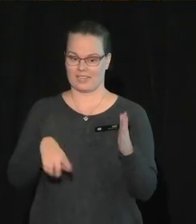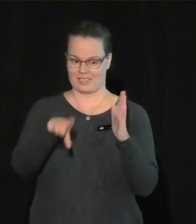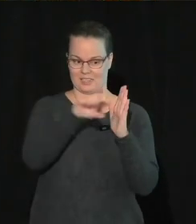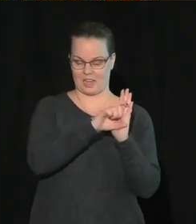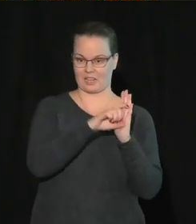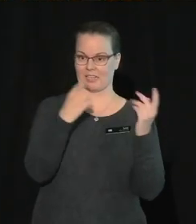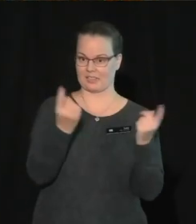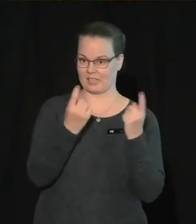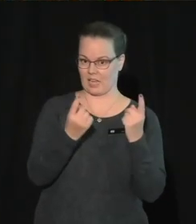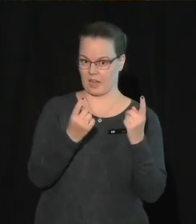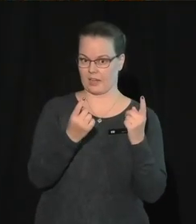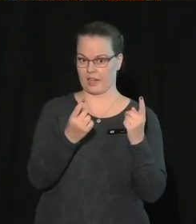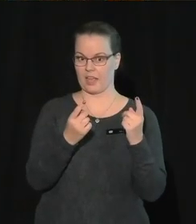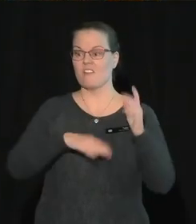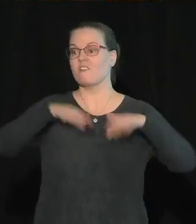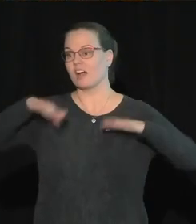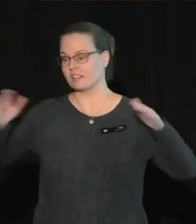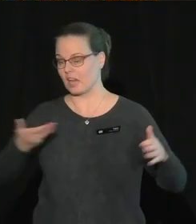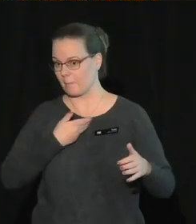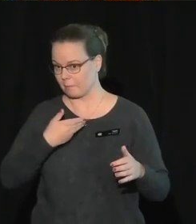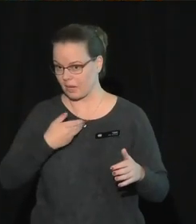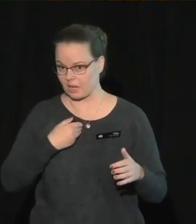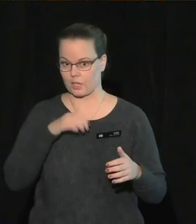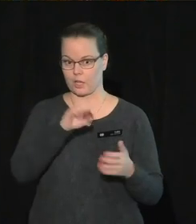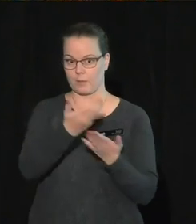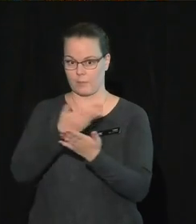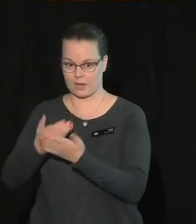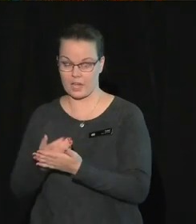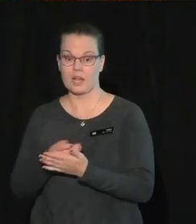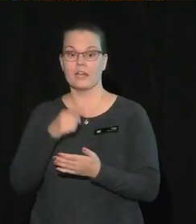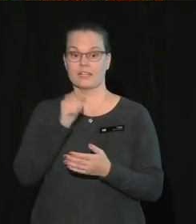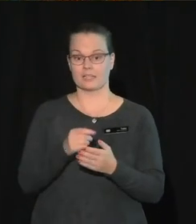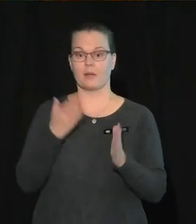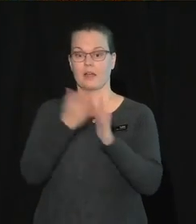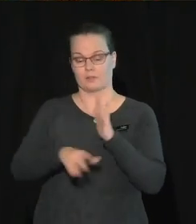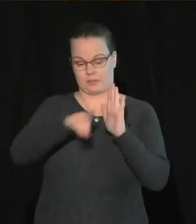lainsäädännön tilanne saavutettavuuden suhteen vaihtelee huomattavasti, ja tällä pyritään